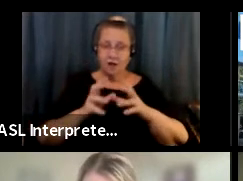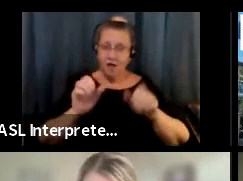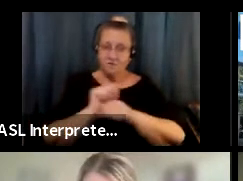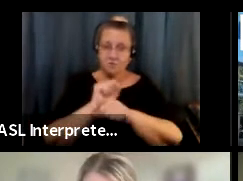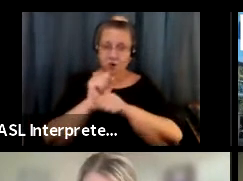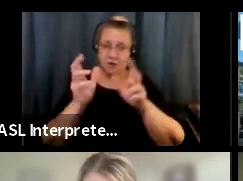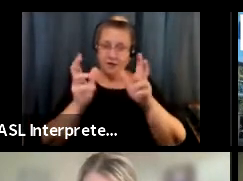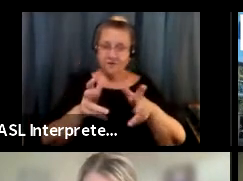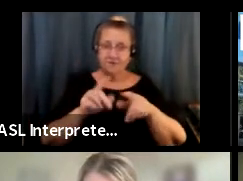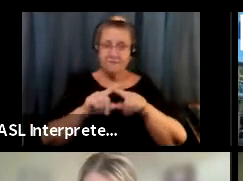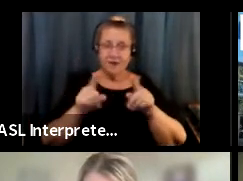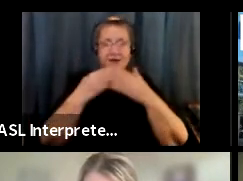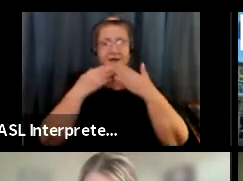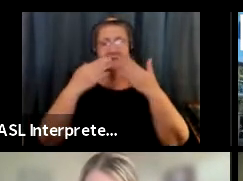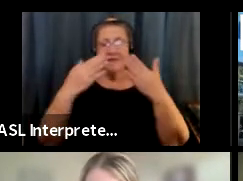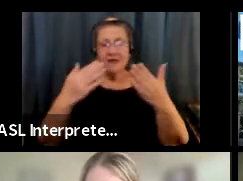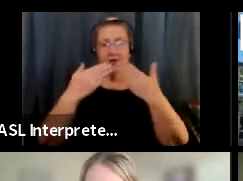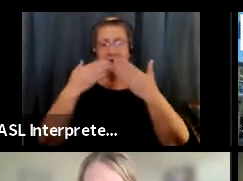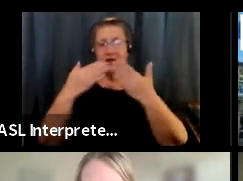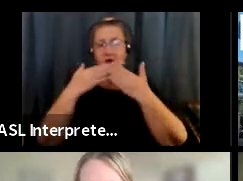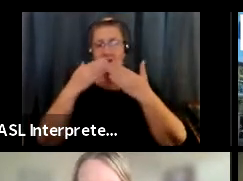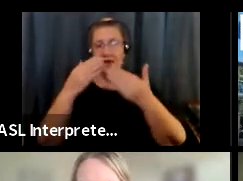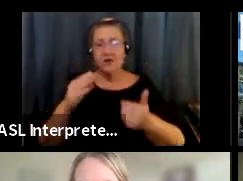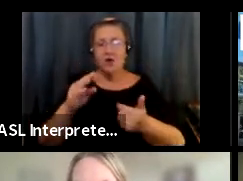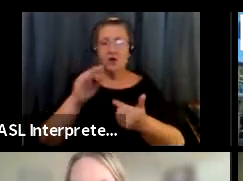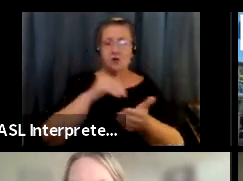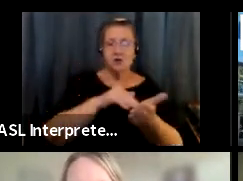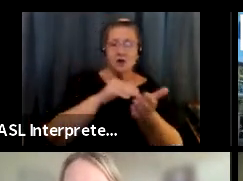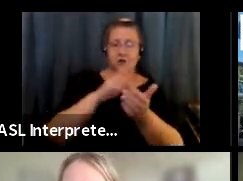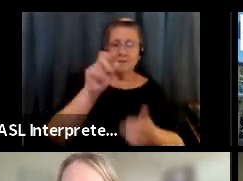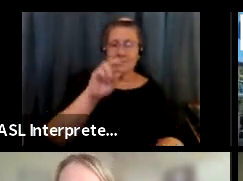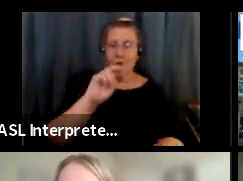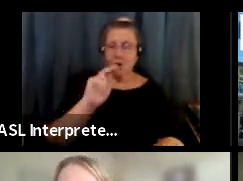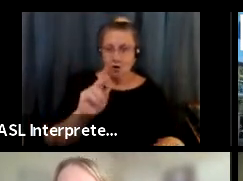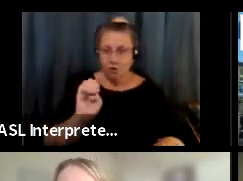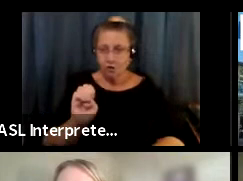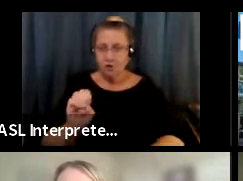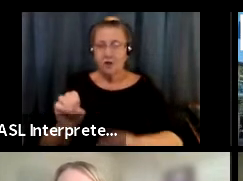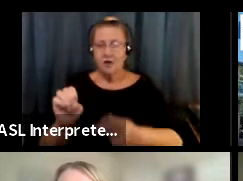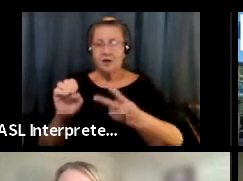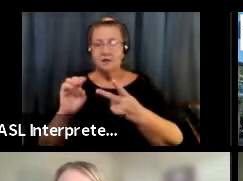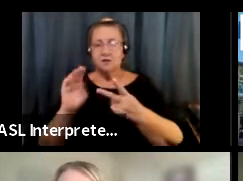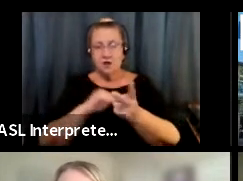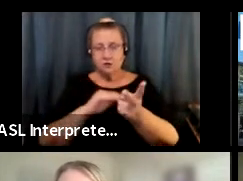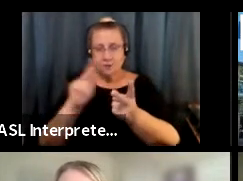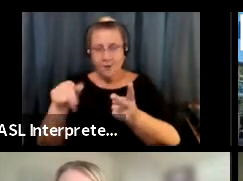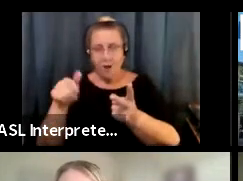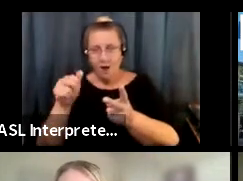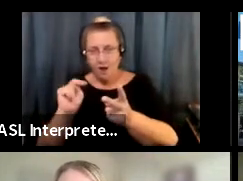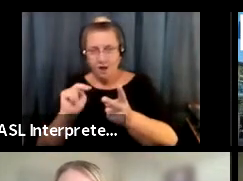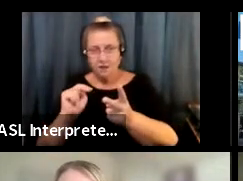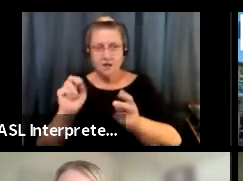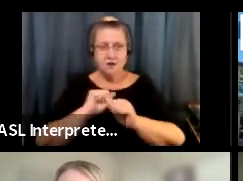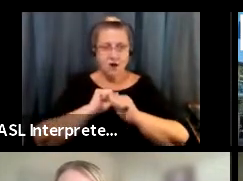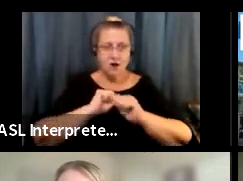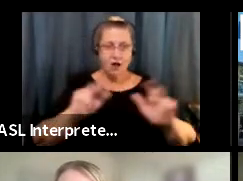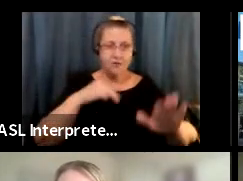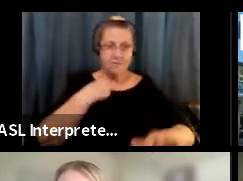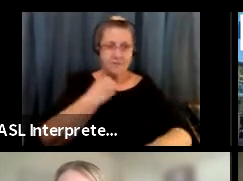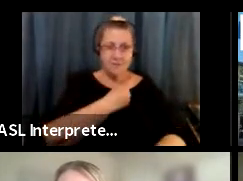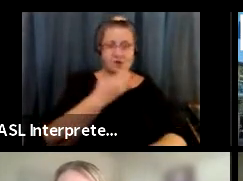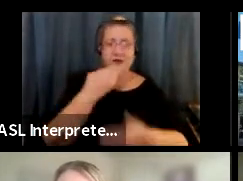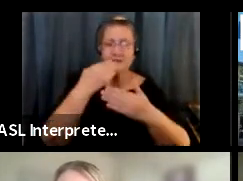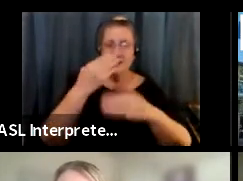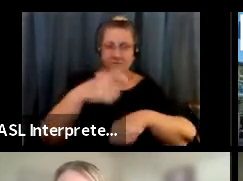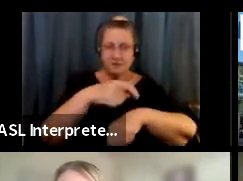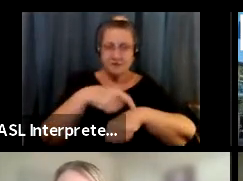thank you to Dr. Berg, a huge thank you to Bobby and everybody else that has been involved in this process. So I appreciate the time and thank you